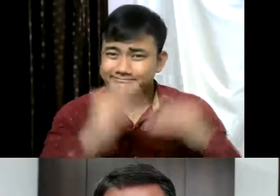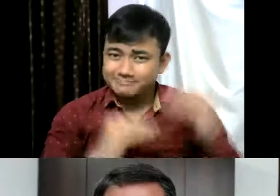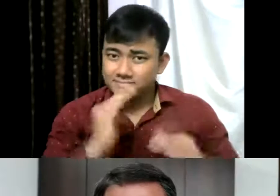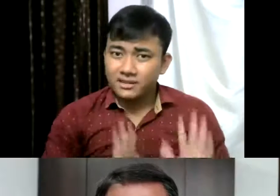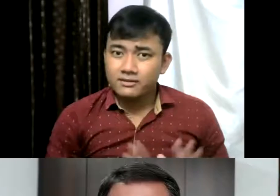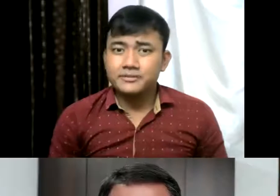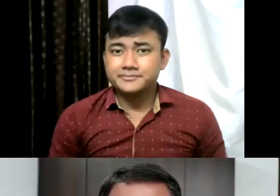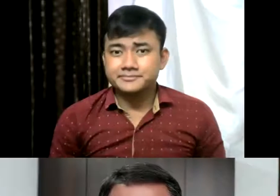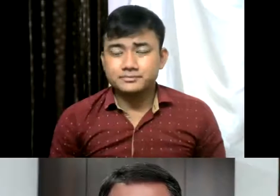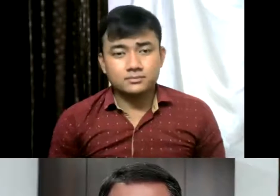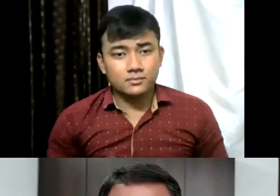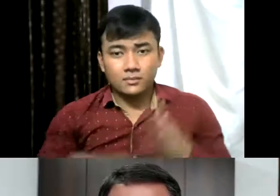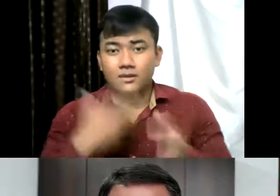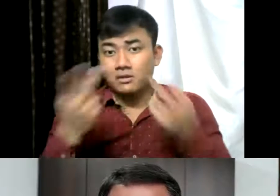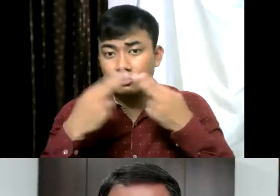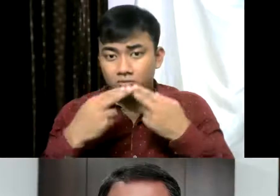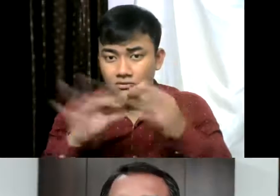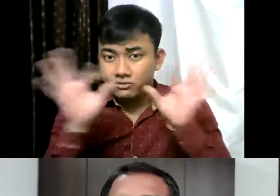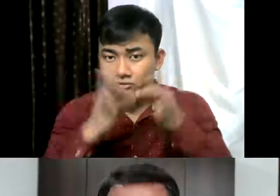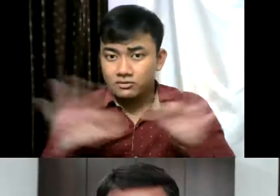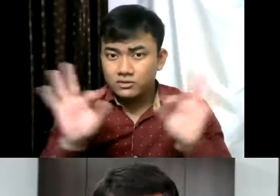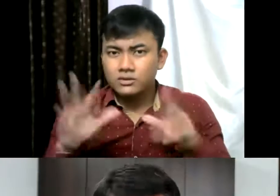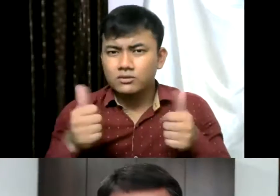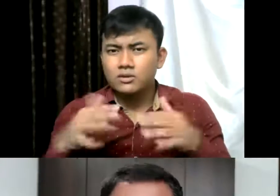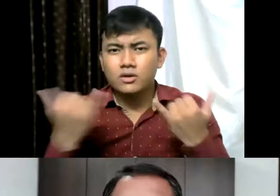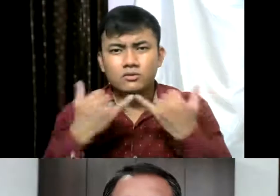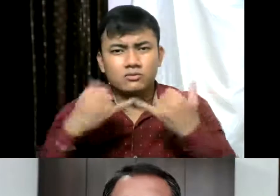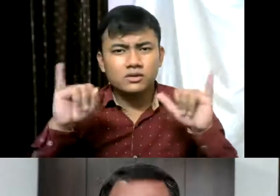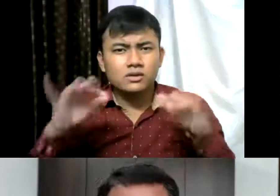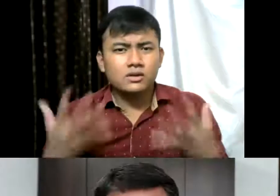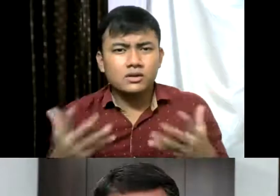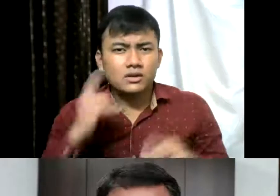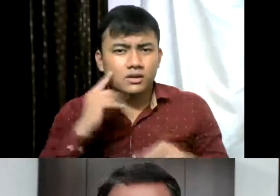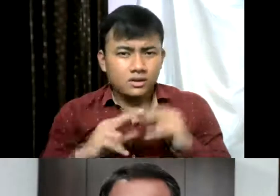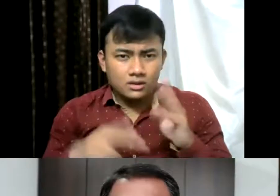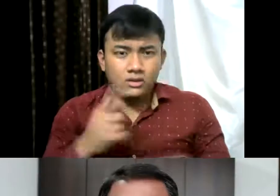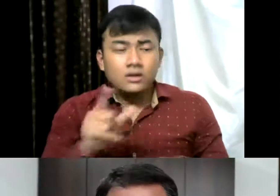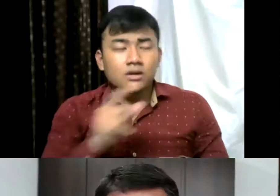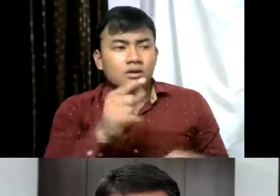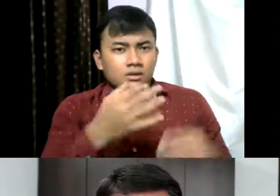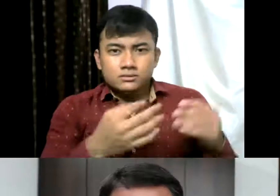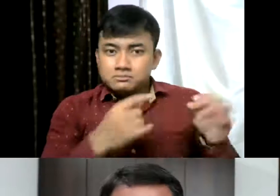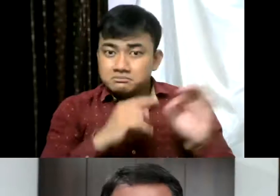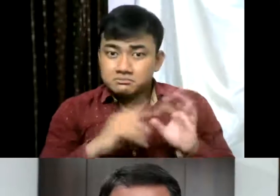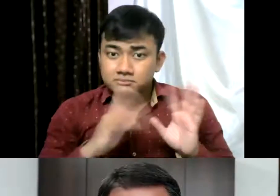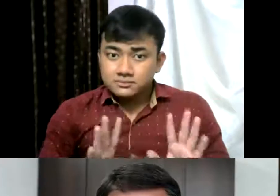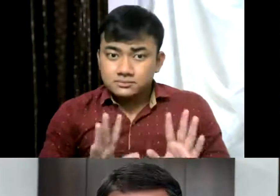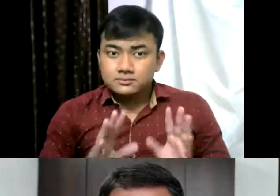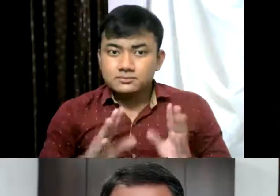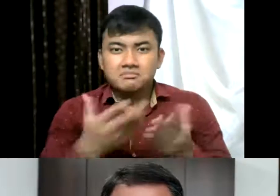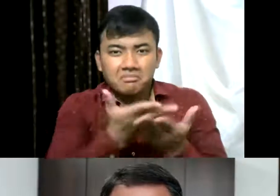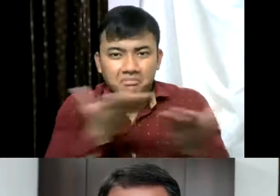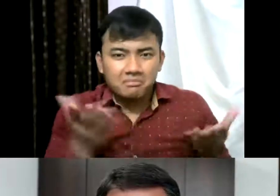even that the freedom comes if you're paying your own bills. If you ask someone else to recharge, that's again gone. No? And I think like these are